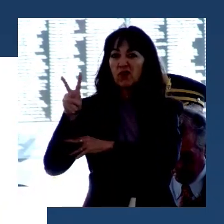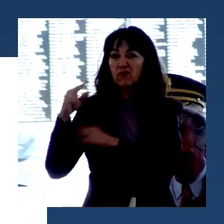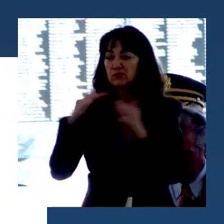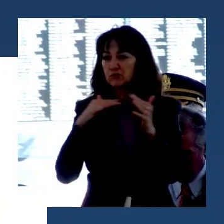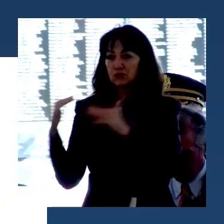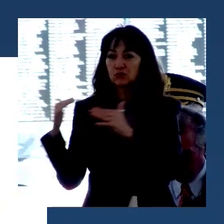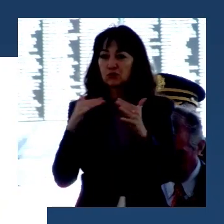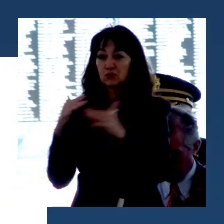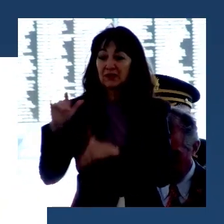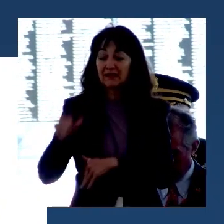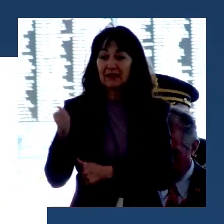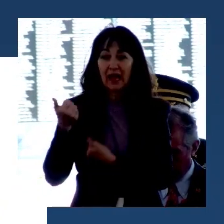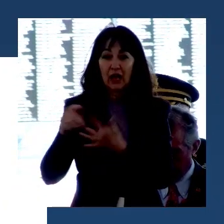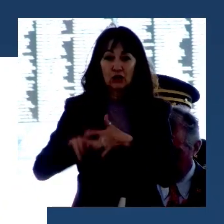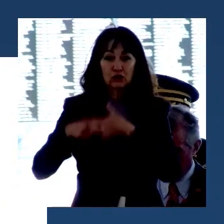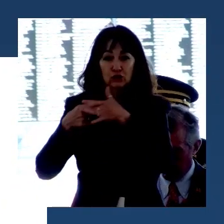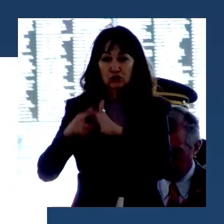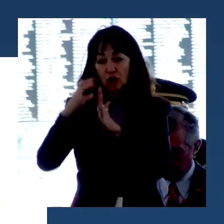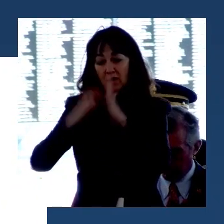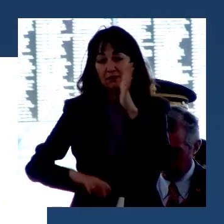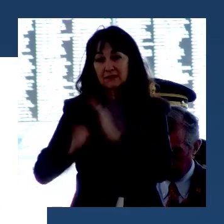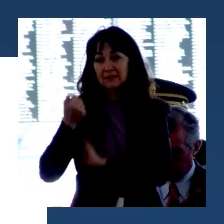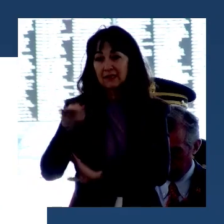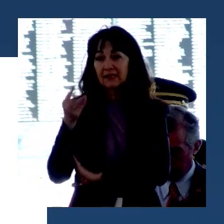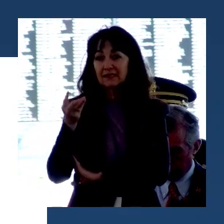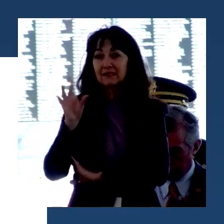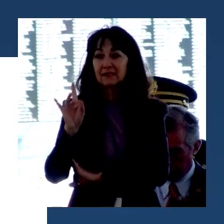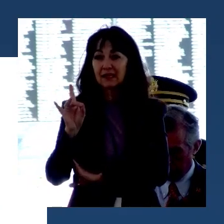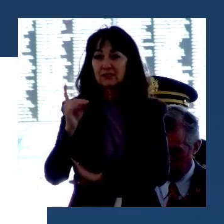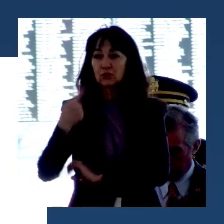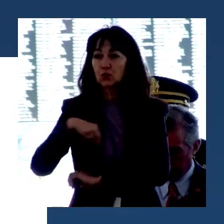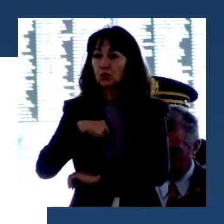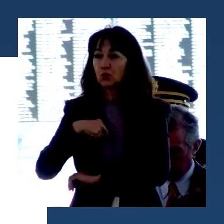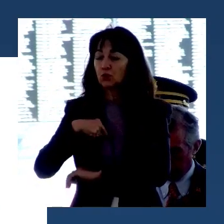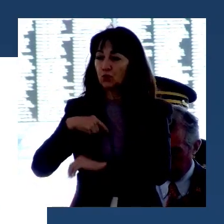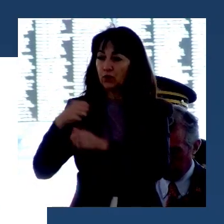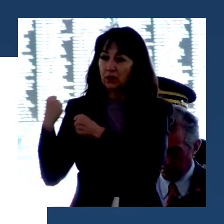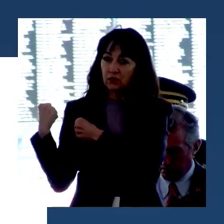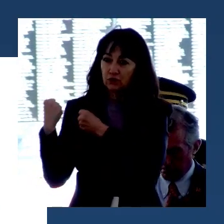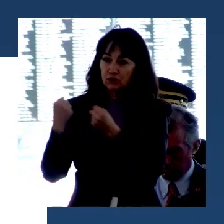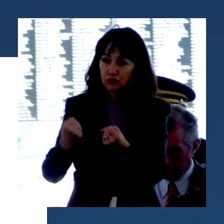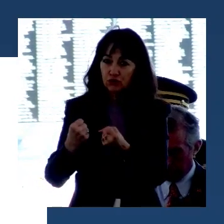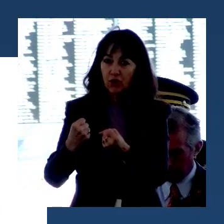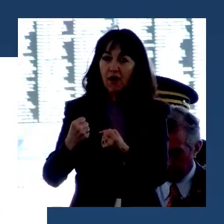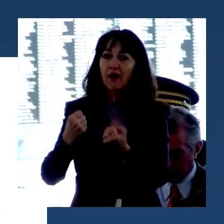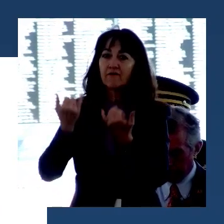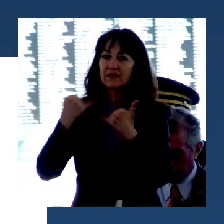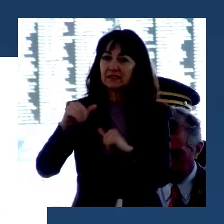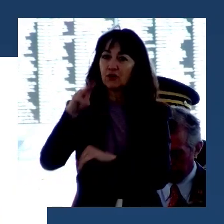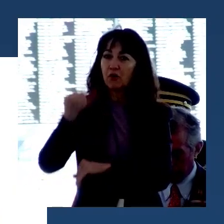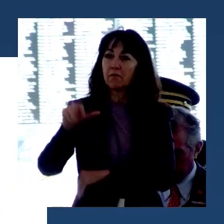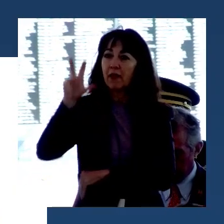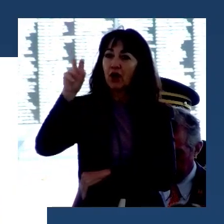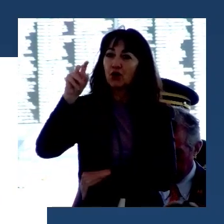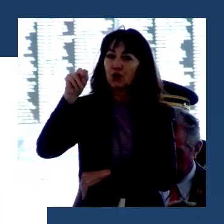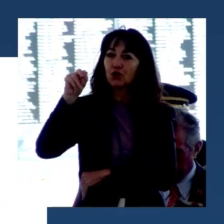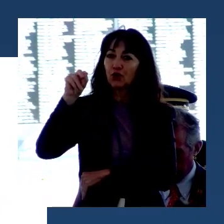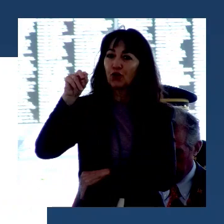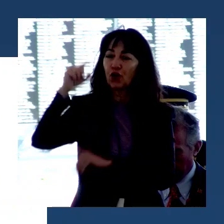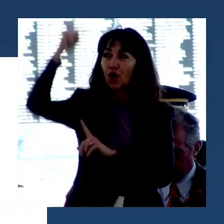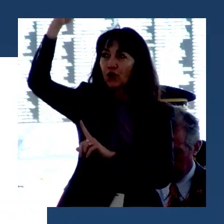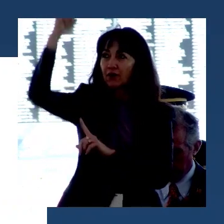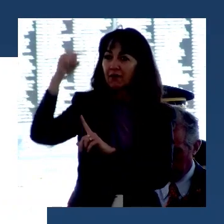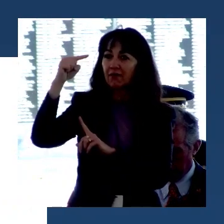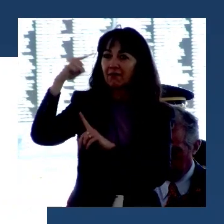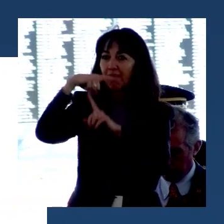in 1868. When we pull in, we see the half-mast flags that remain at half-mast on May 30th till noon. And